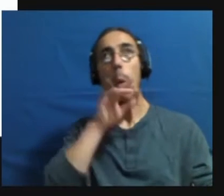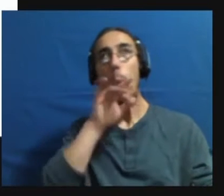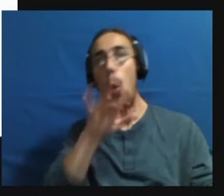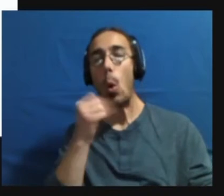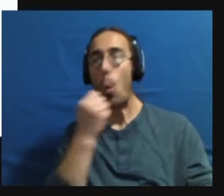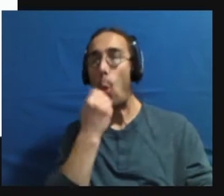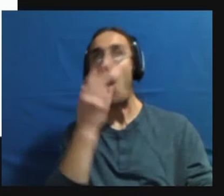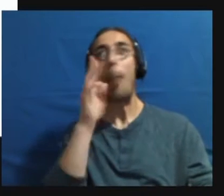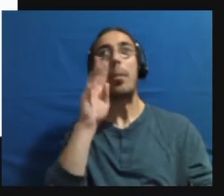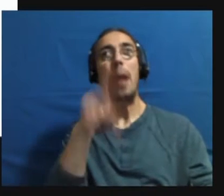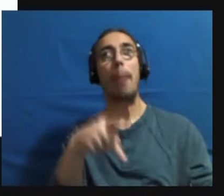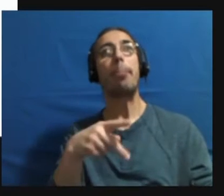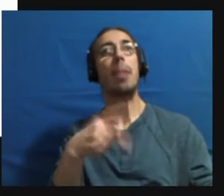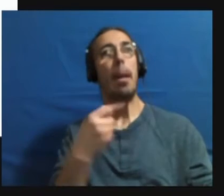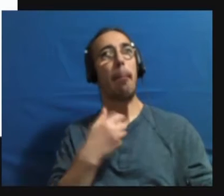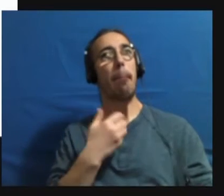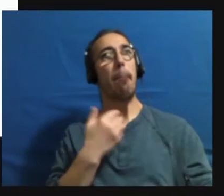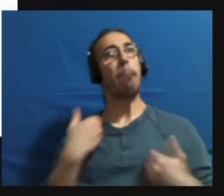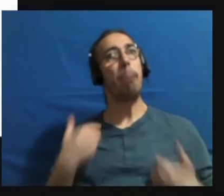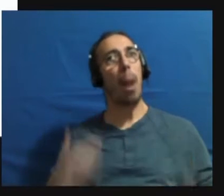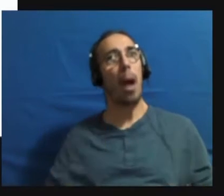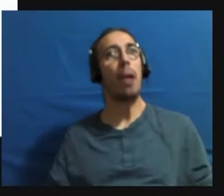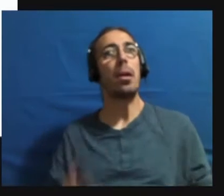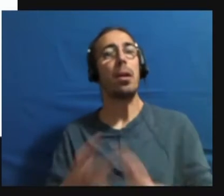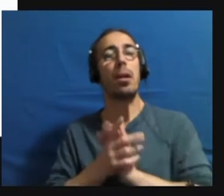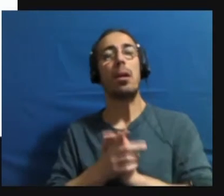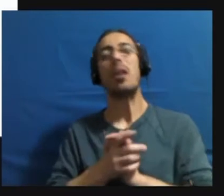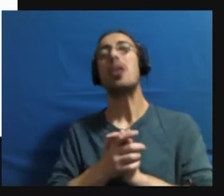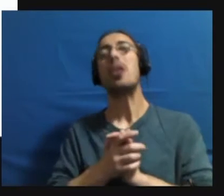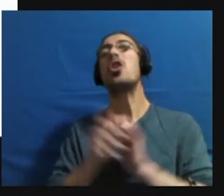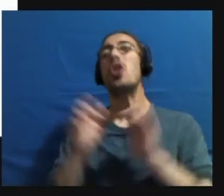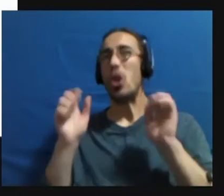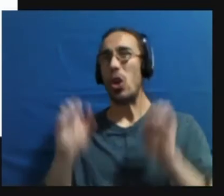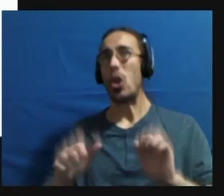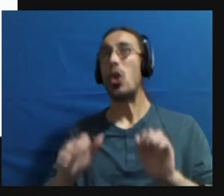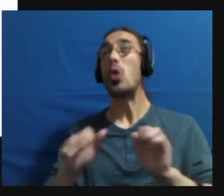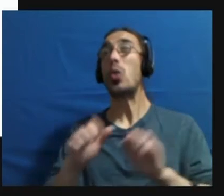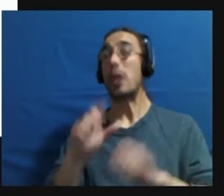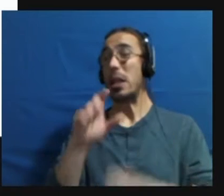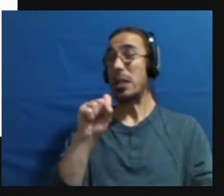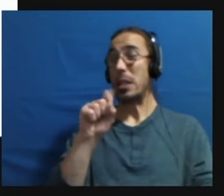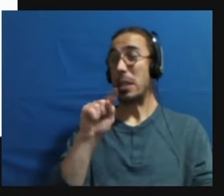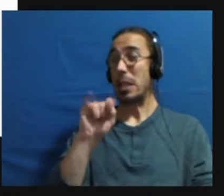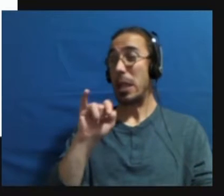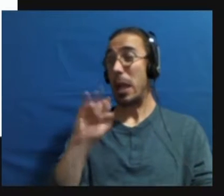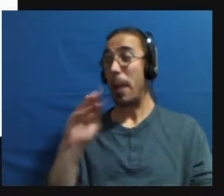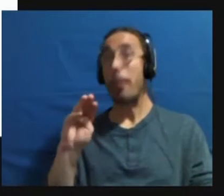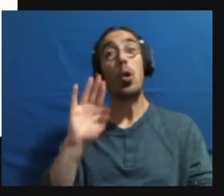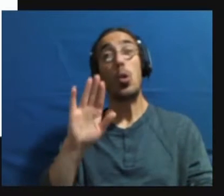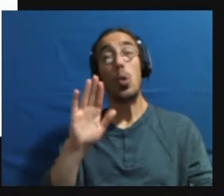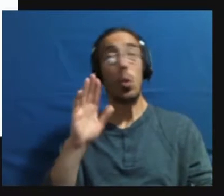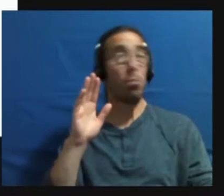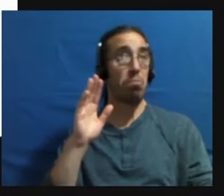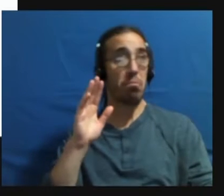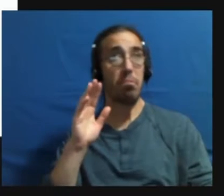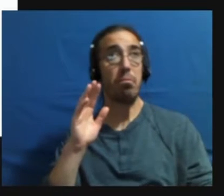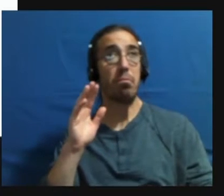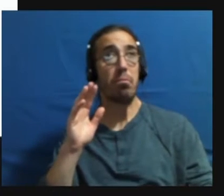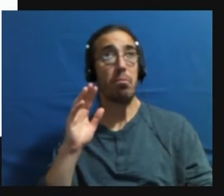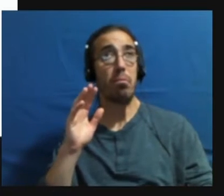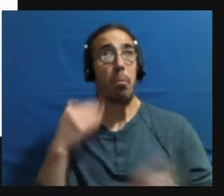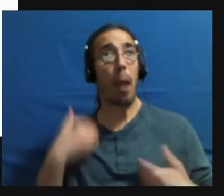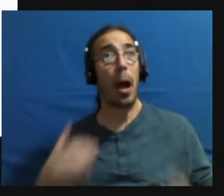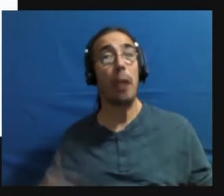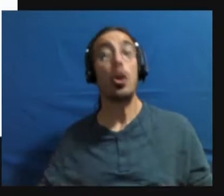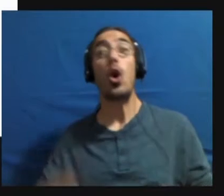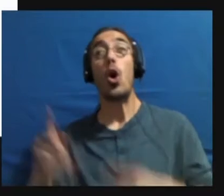body. And this can be a way of stemming and exploring your senses. Whenever I eat, I need strong flavors